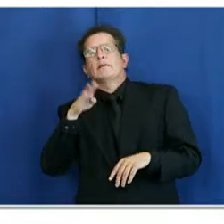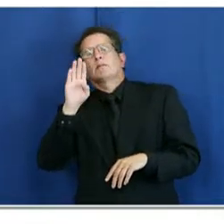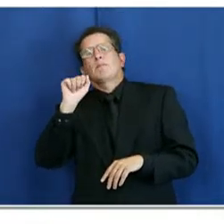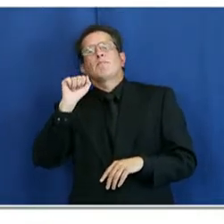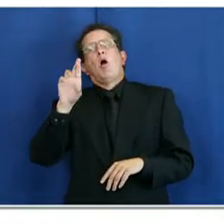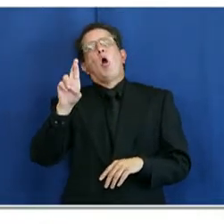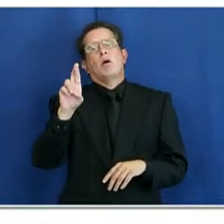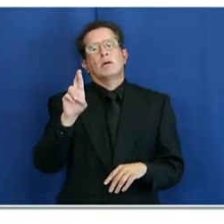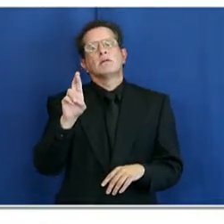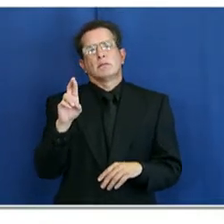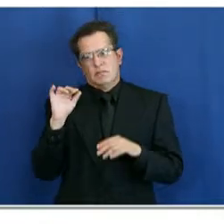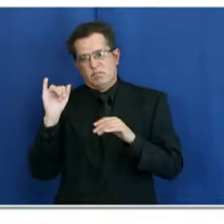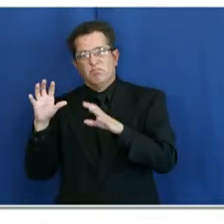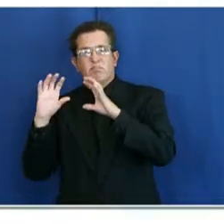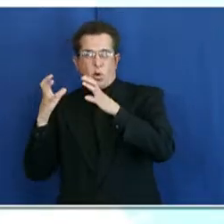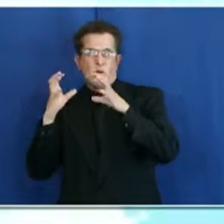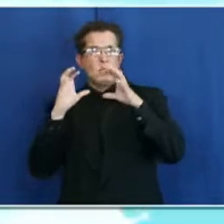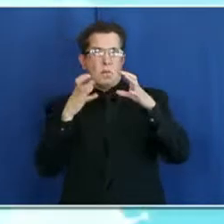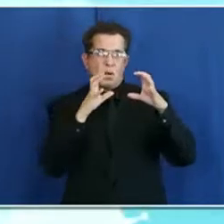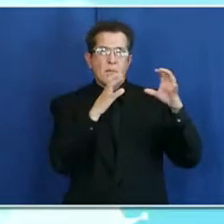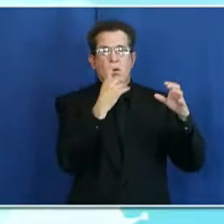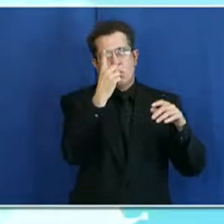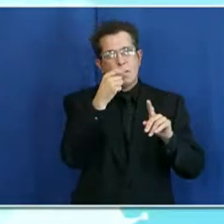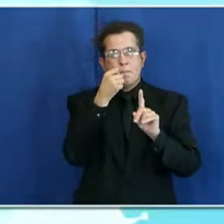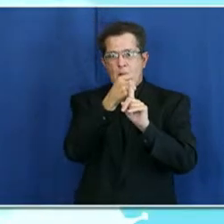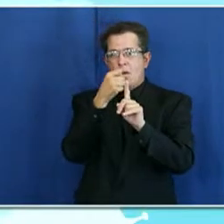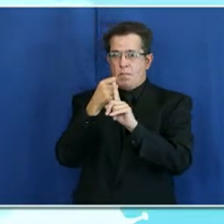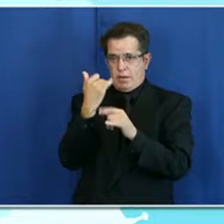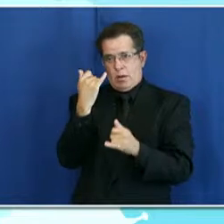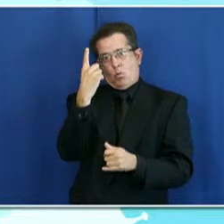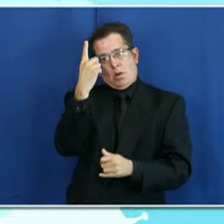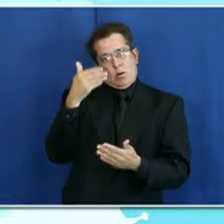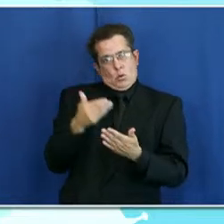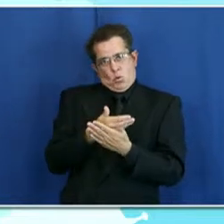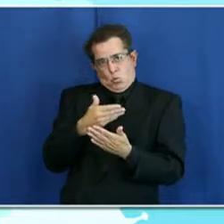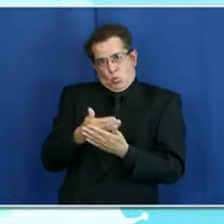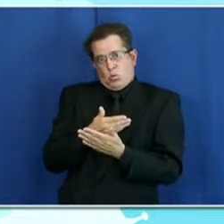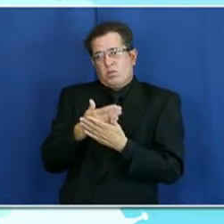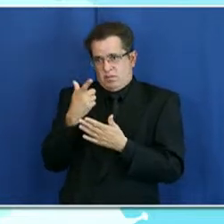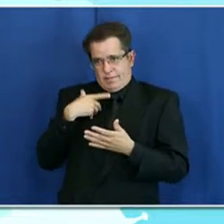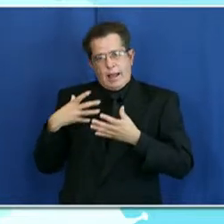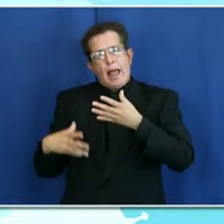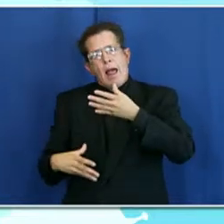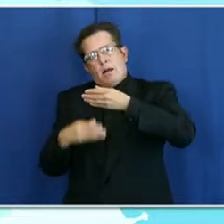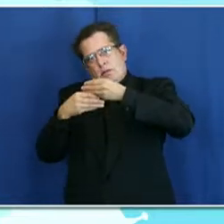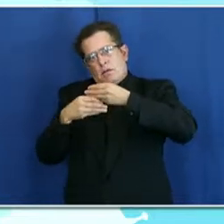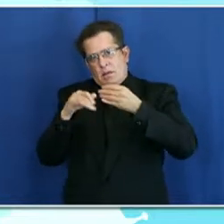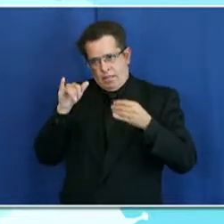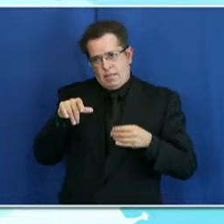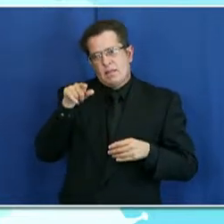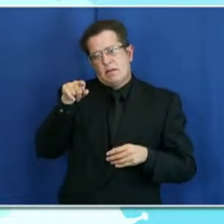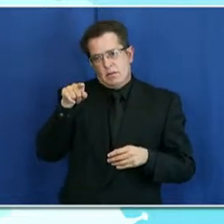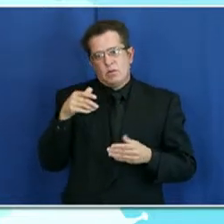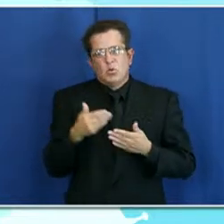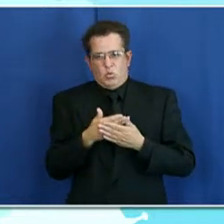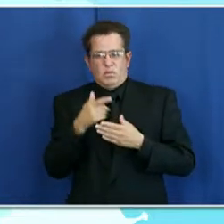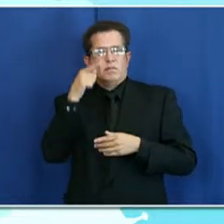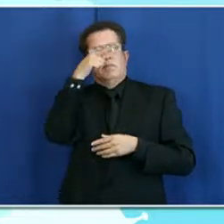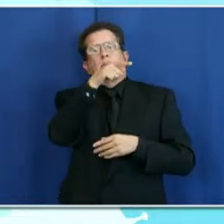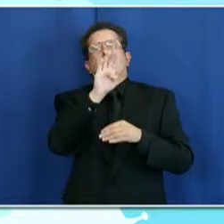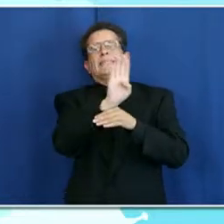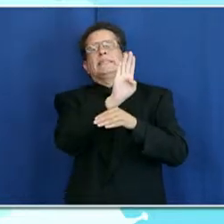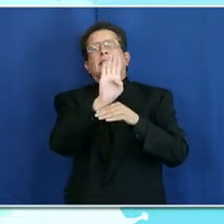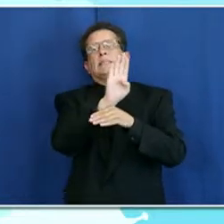restaurants/bars. Today, 1 new community outbreak was added to this list, and this is in a